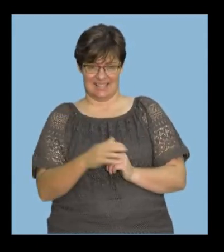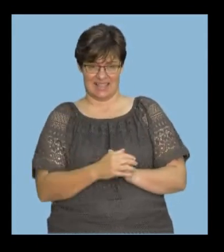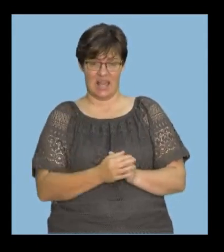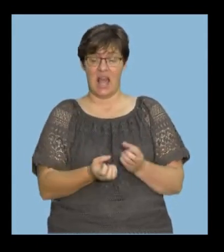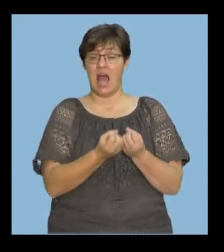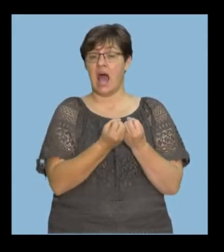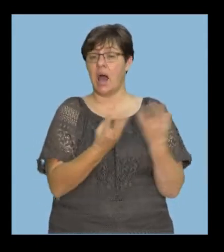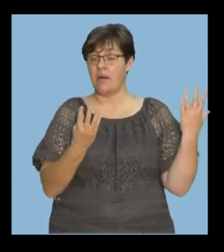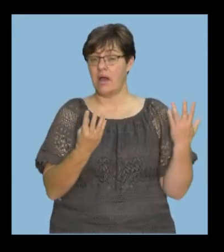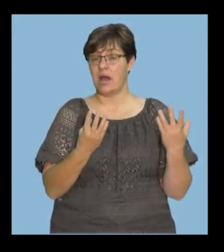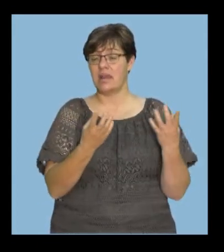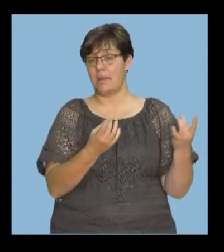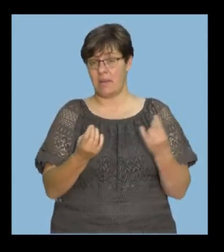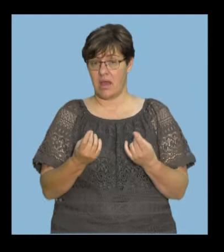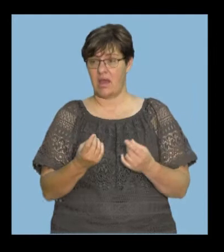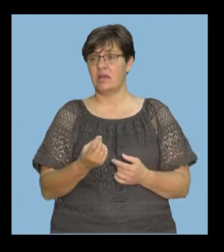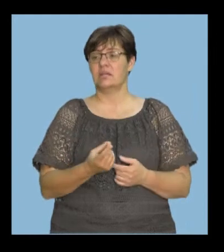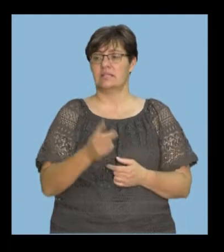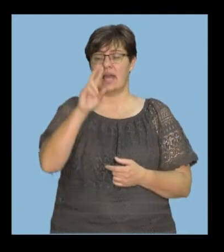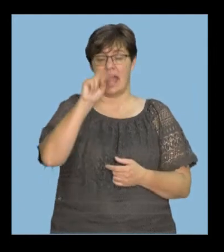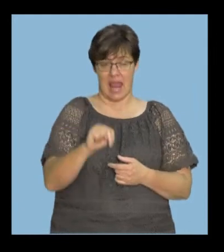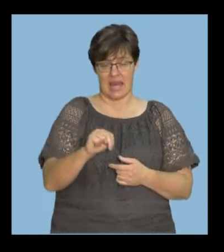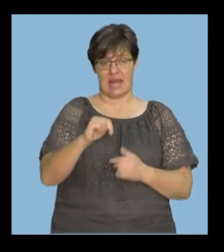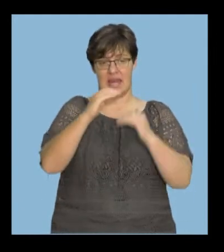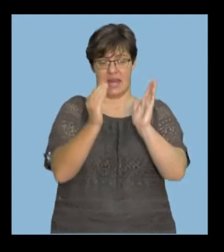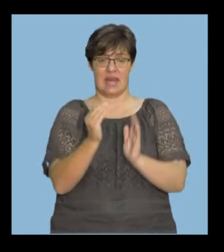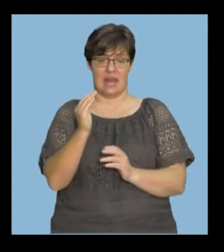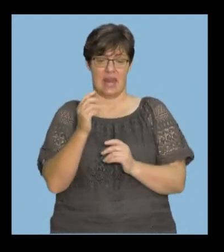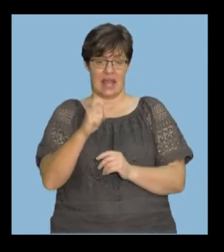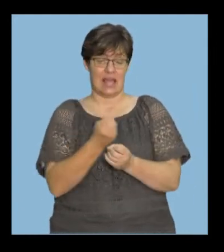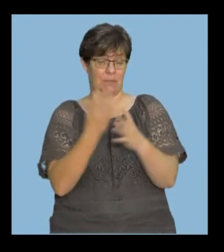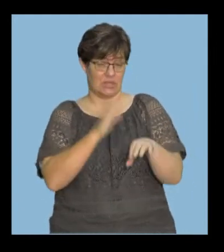of things in a Venn diagram would be nx. The